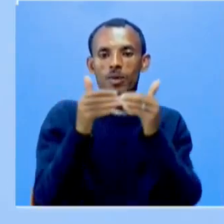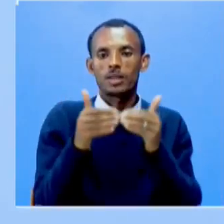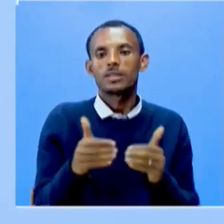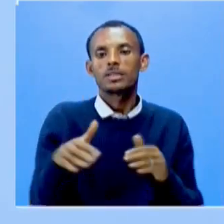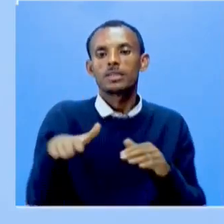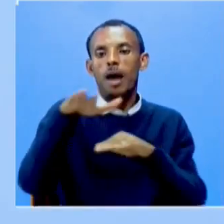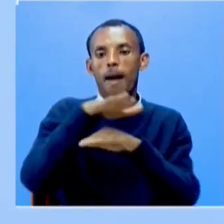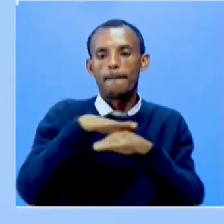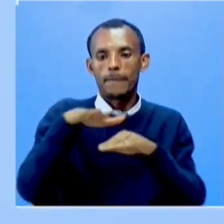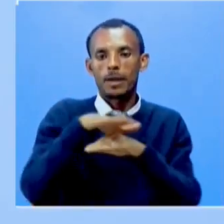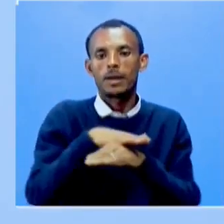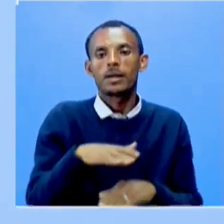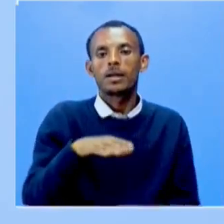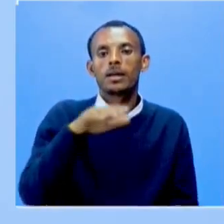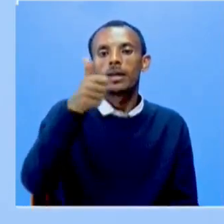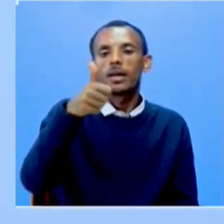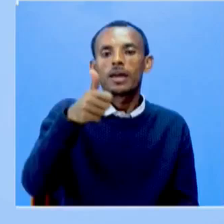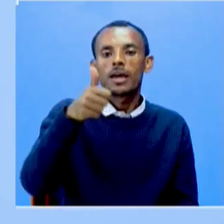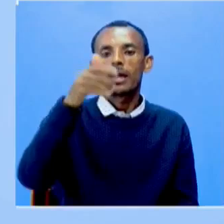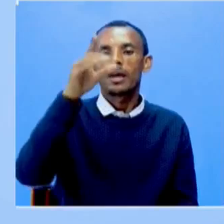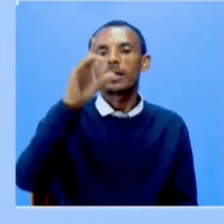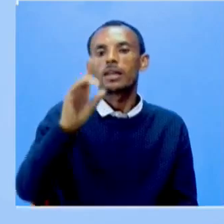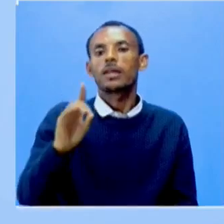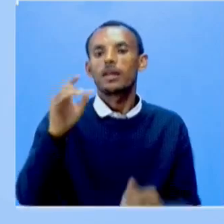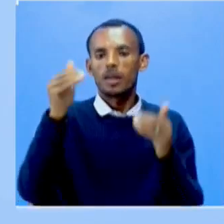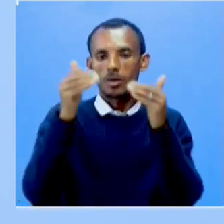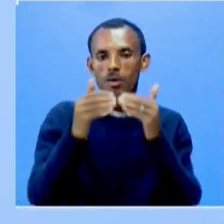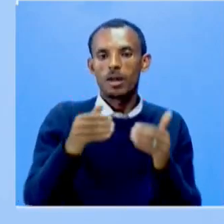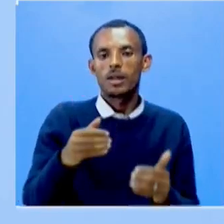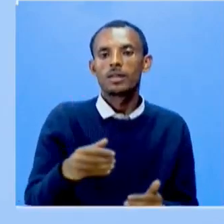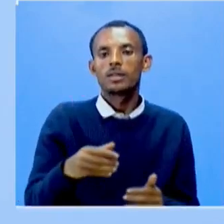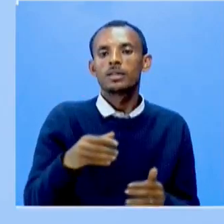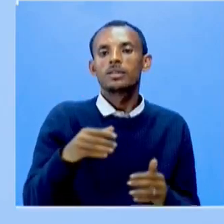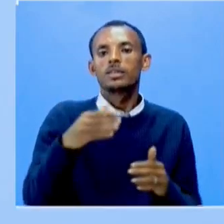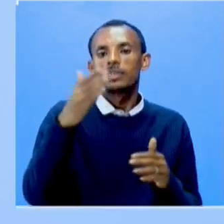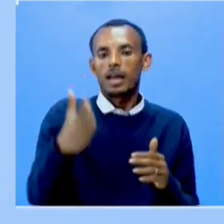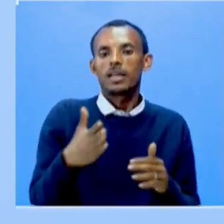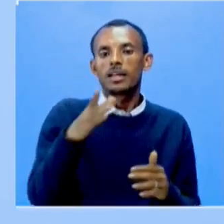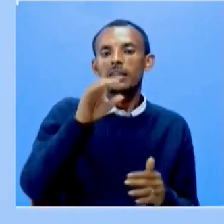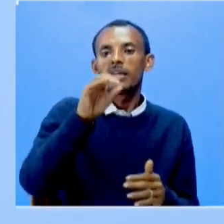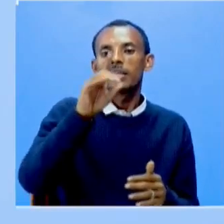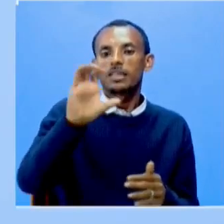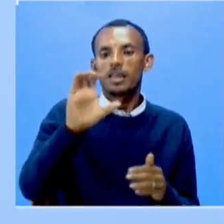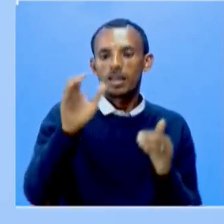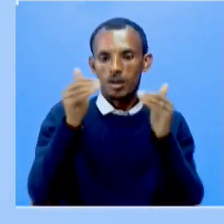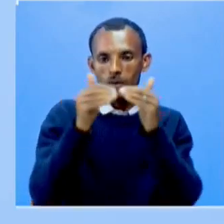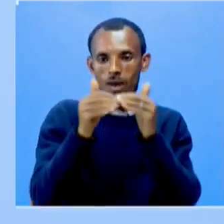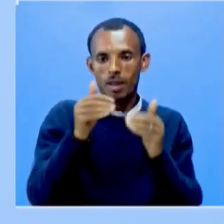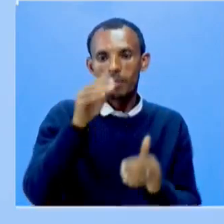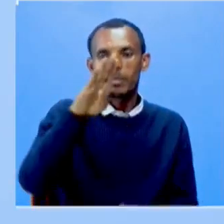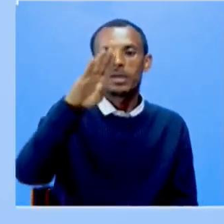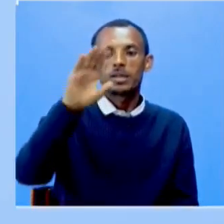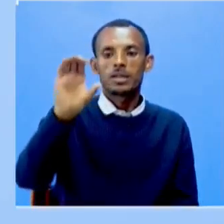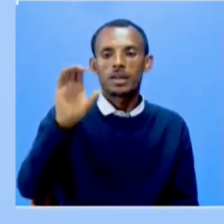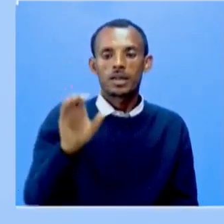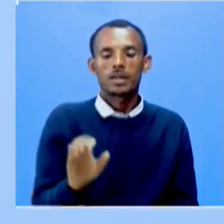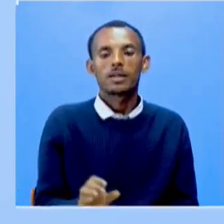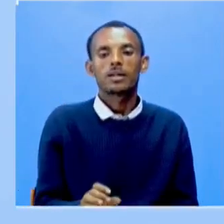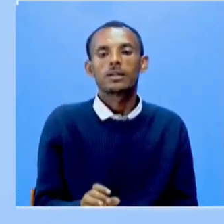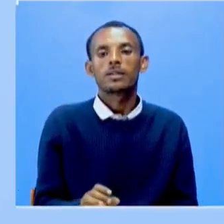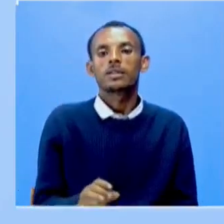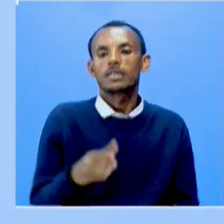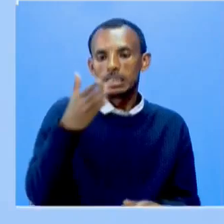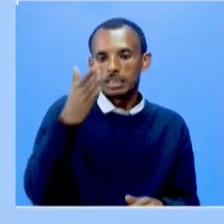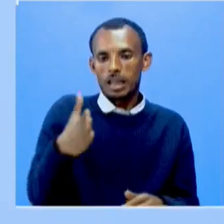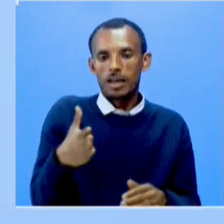upper AB, and side DC is congruent to side BC. We know two sides of the